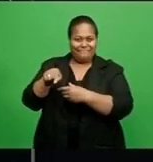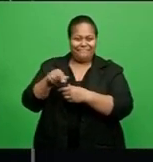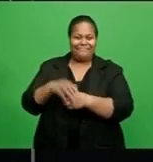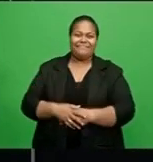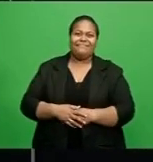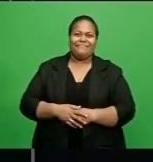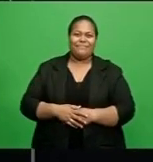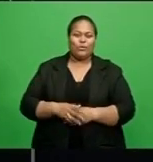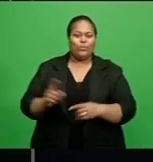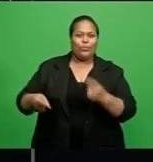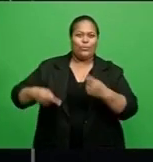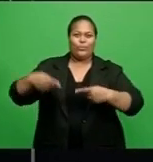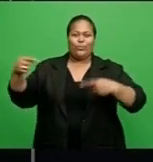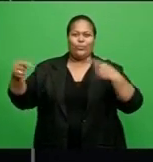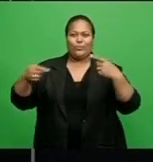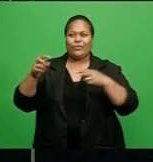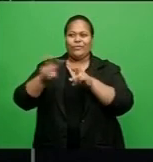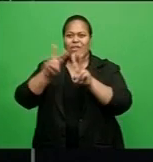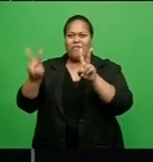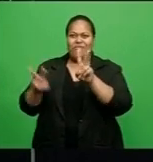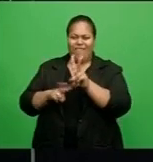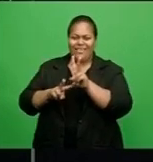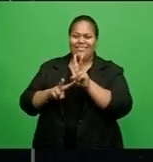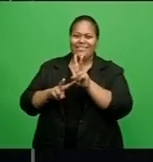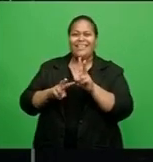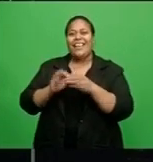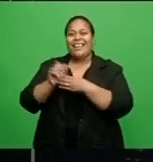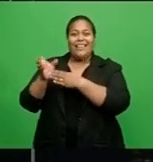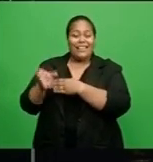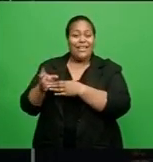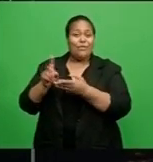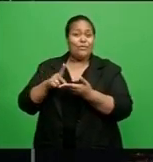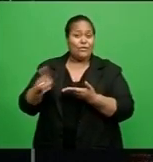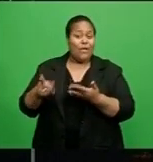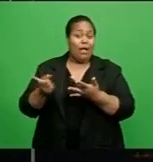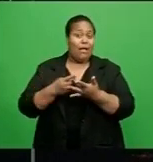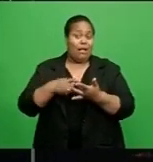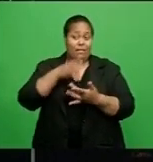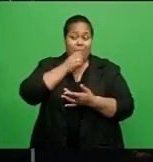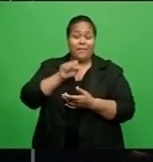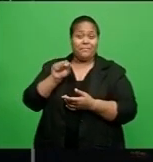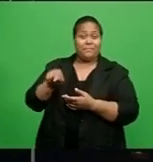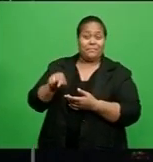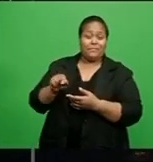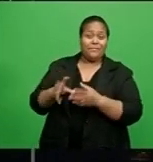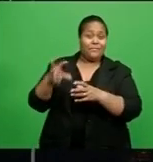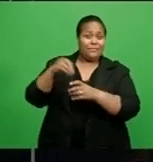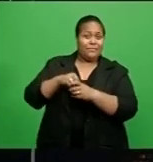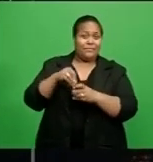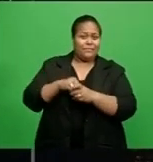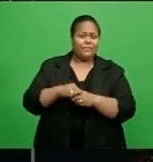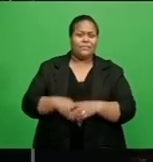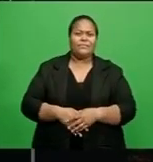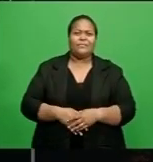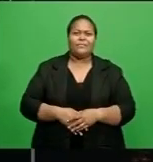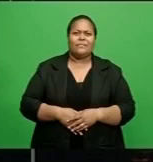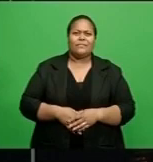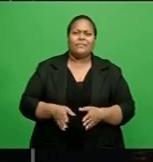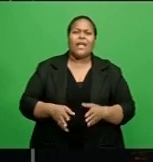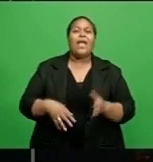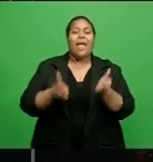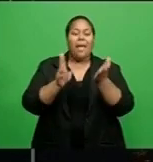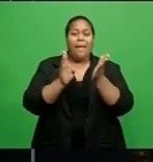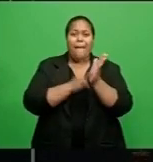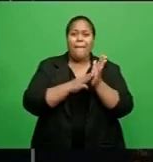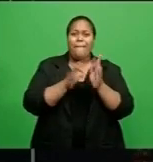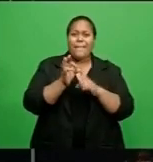contest for the deputy leader position. Another man also making a run for the deputy position is current MP Niko